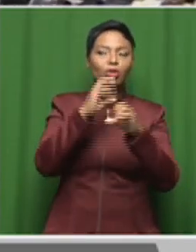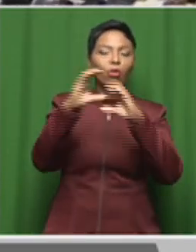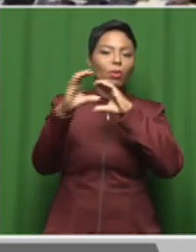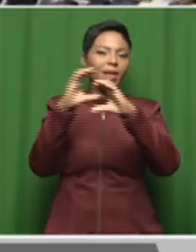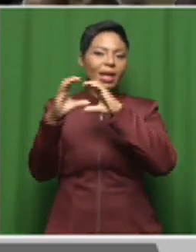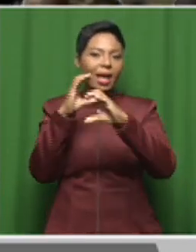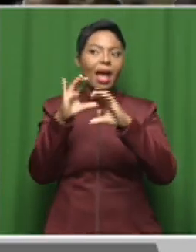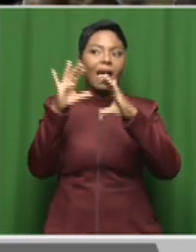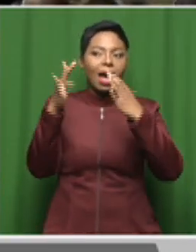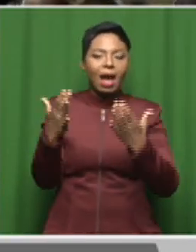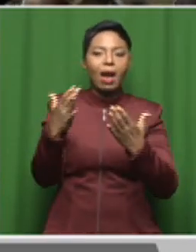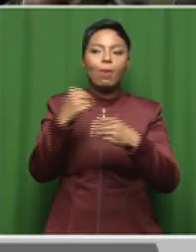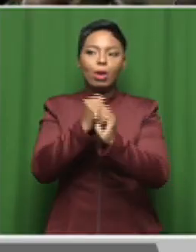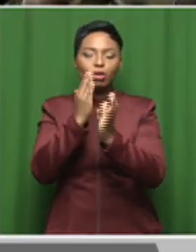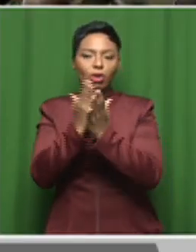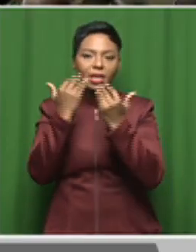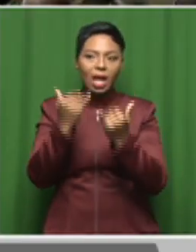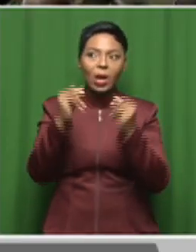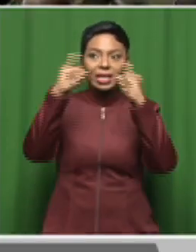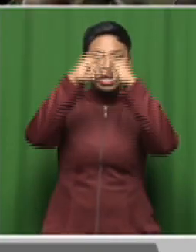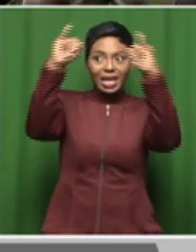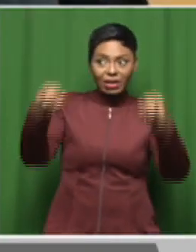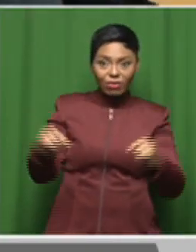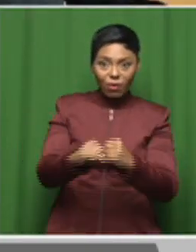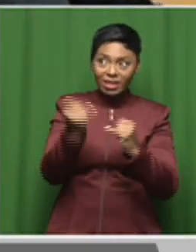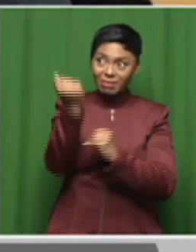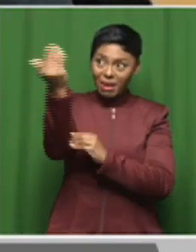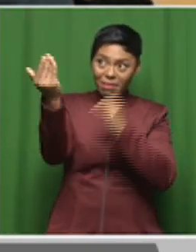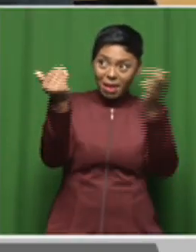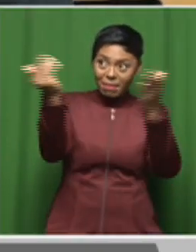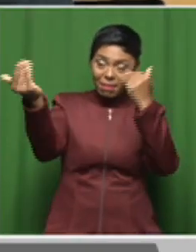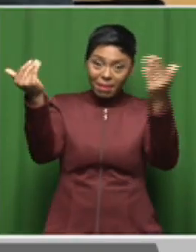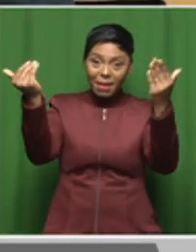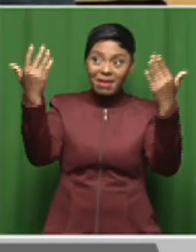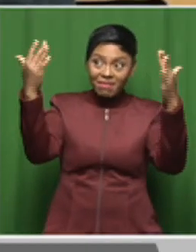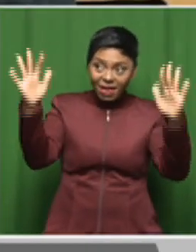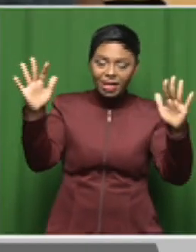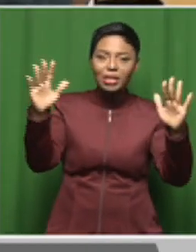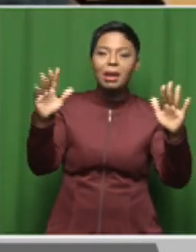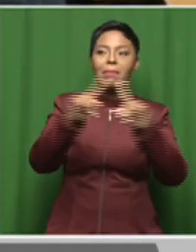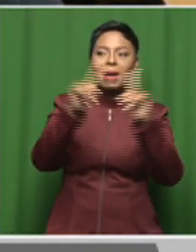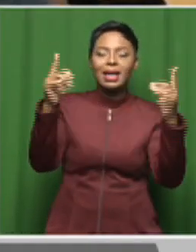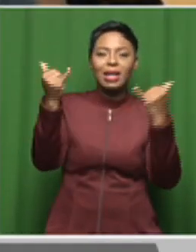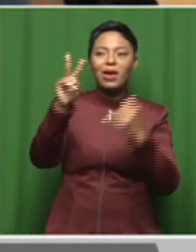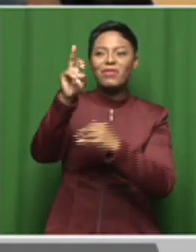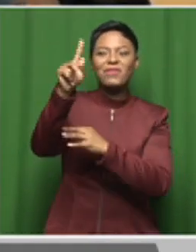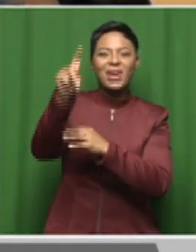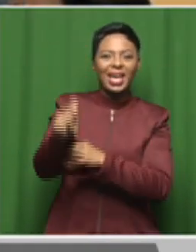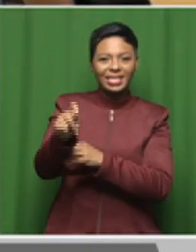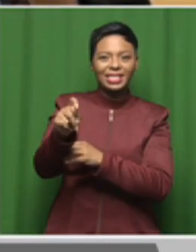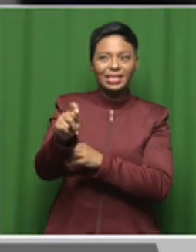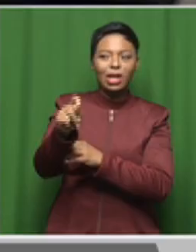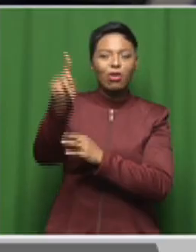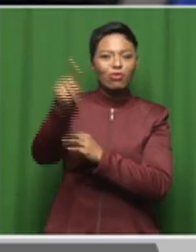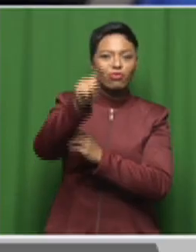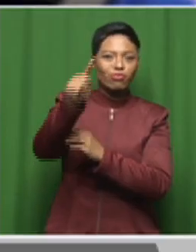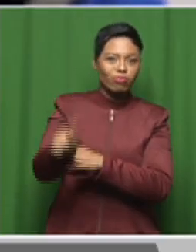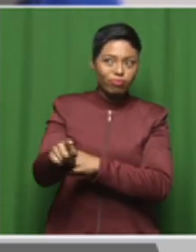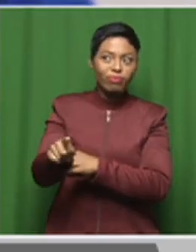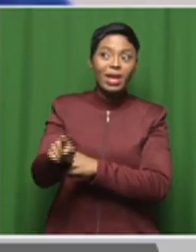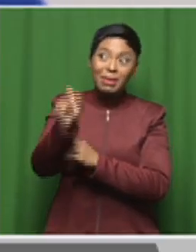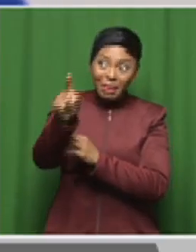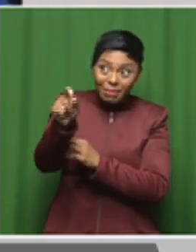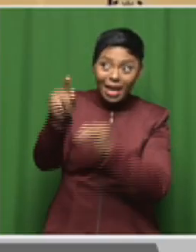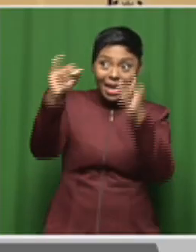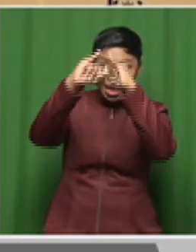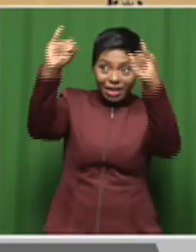that, you know, statements have been sent out, invoices has been sent out using the incorrect VAT rate, and then those invoices will